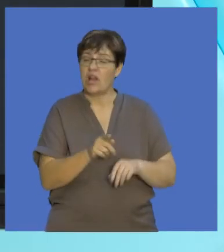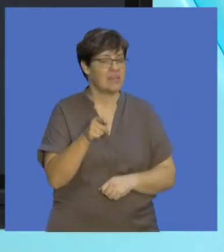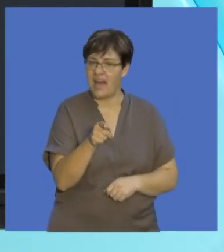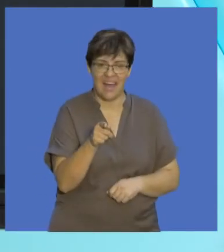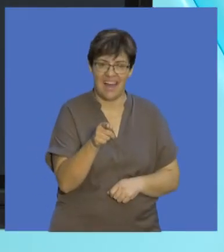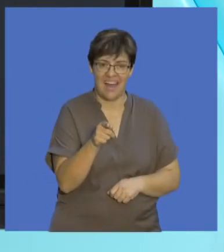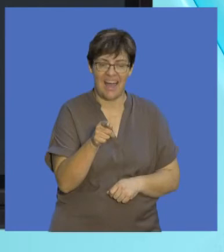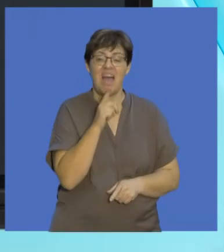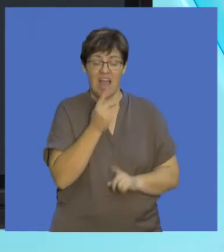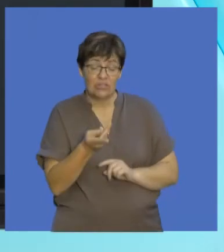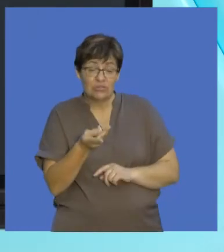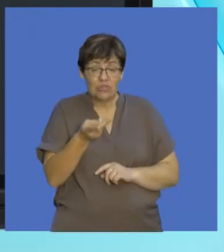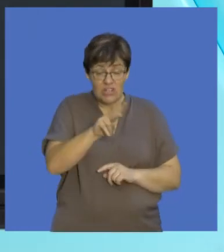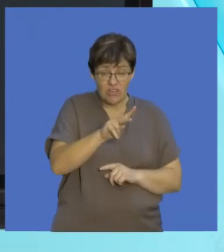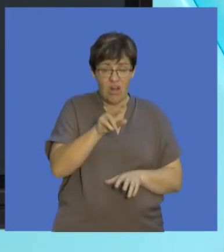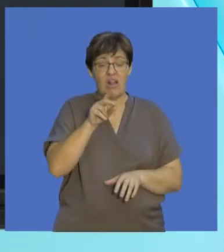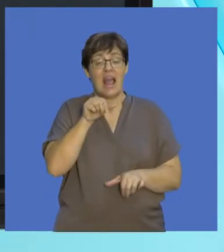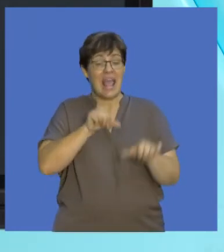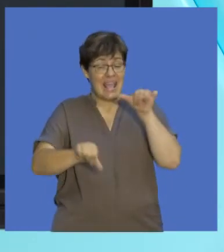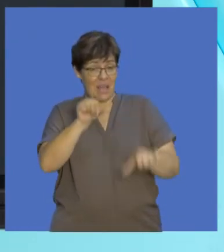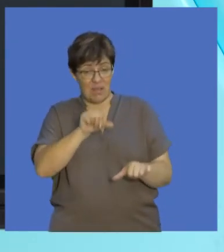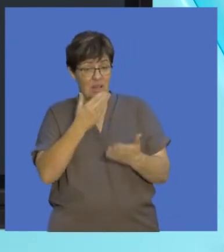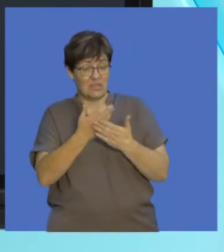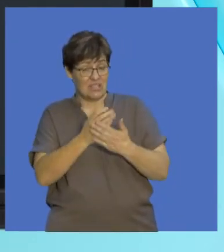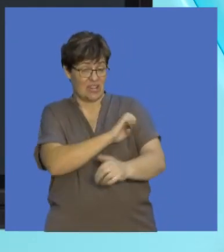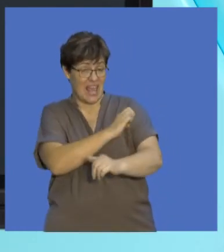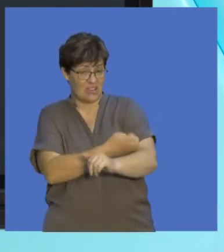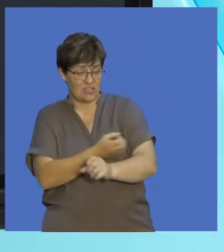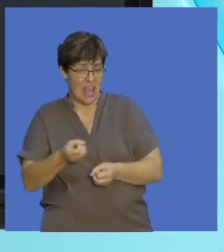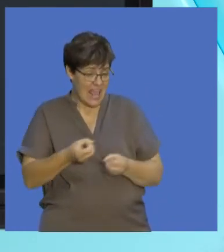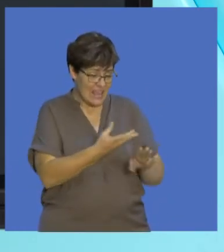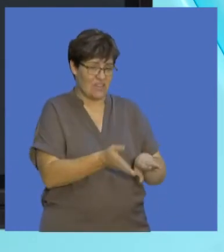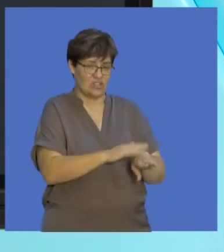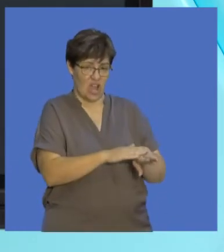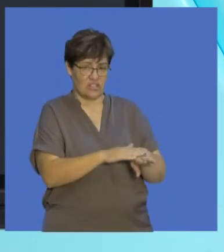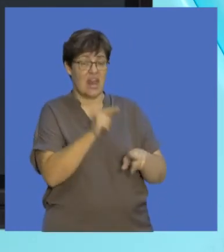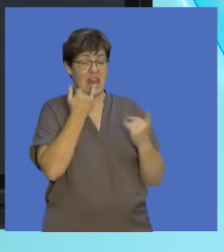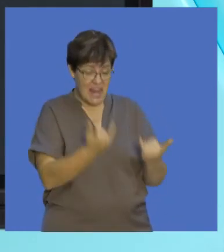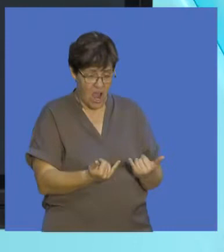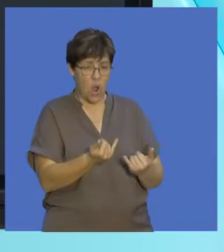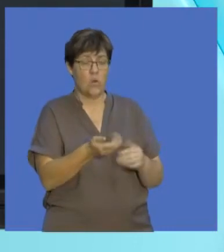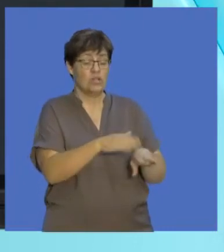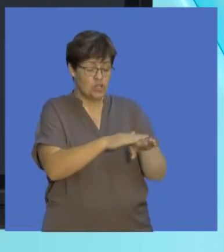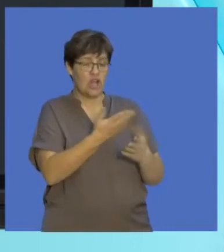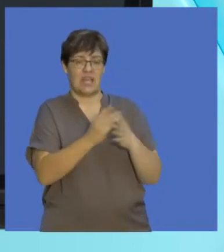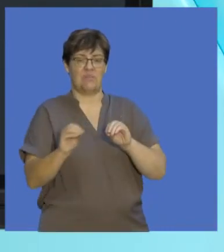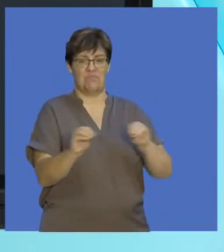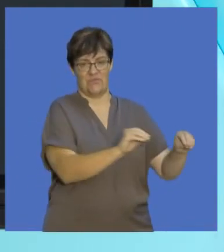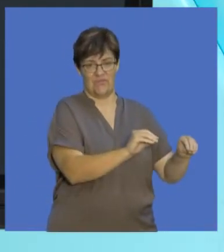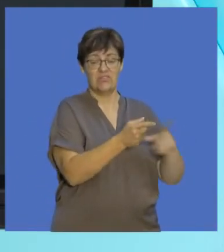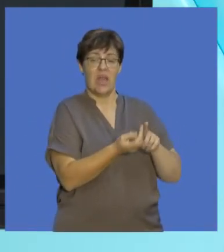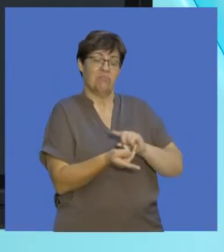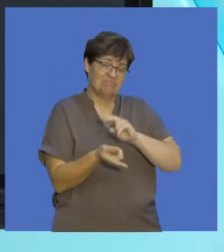again, what it does, it transfers that chemical potential energy to the charges so that the charges can move, so that